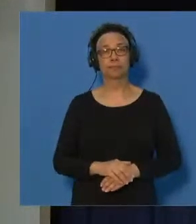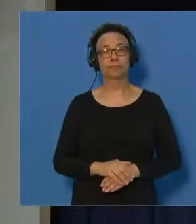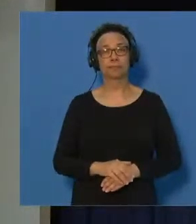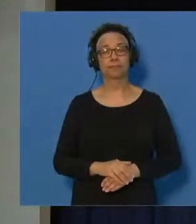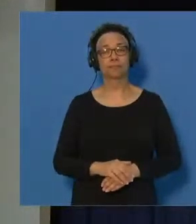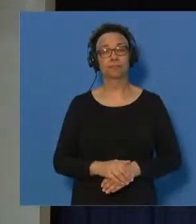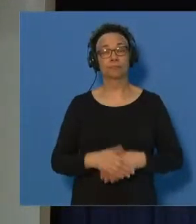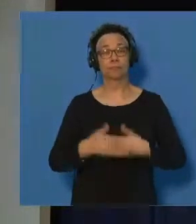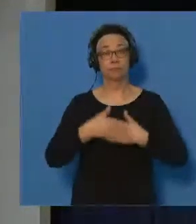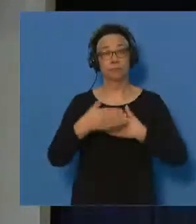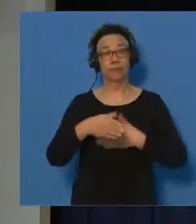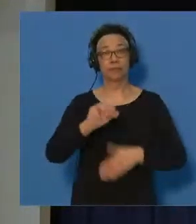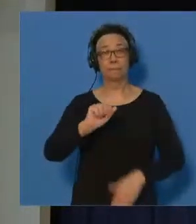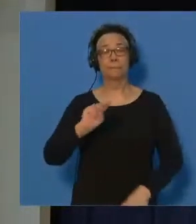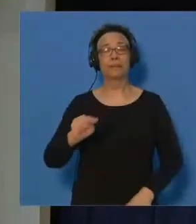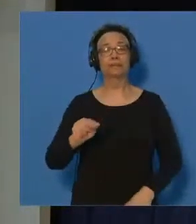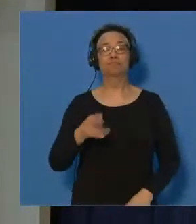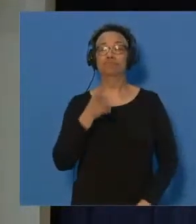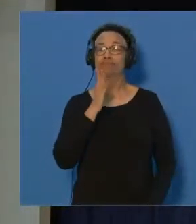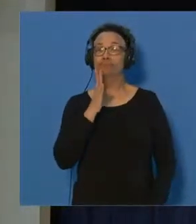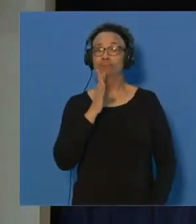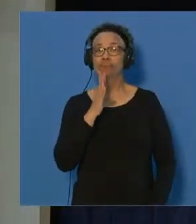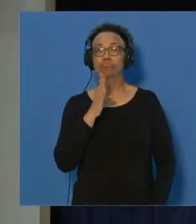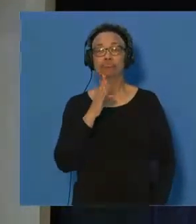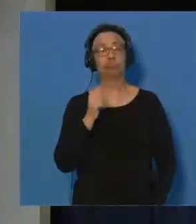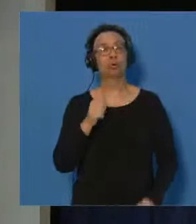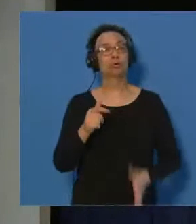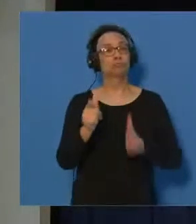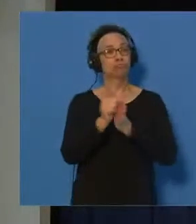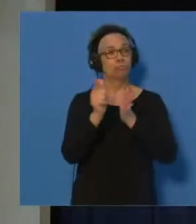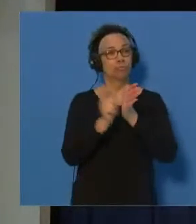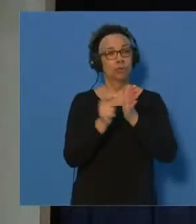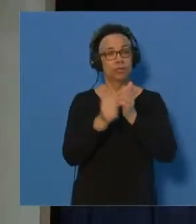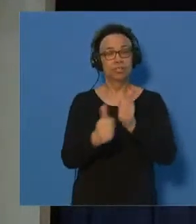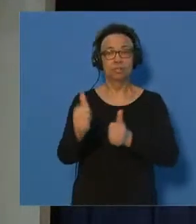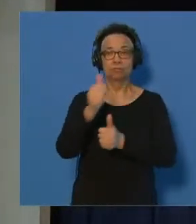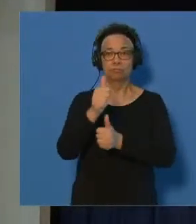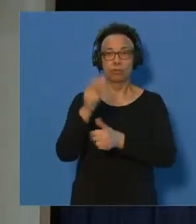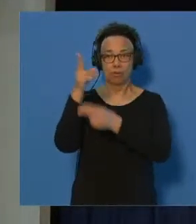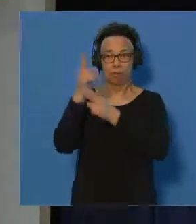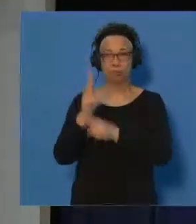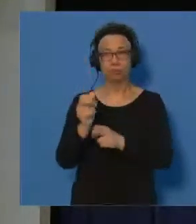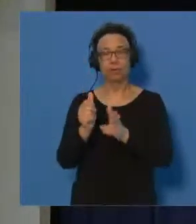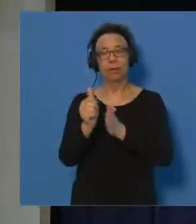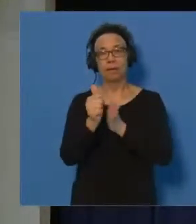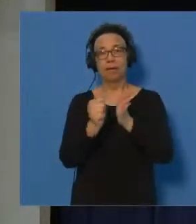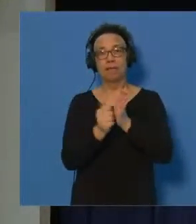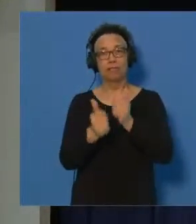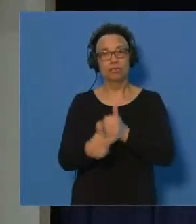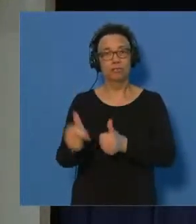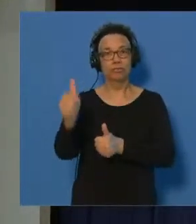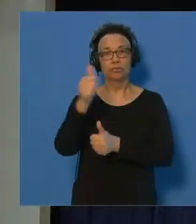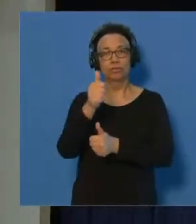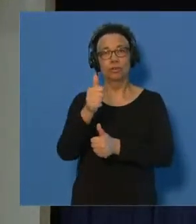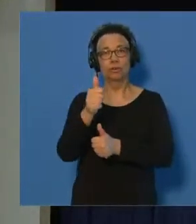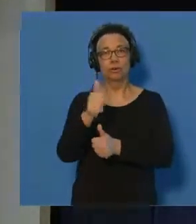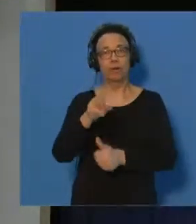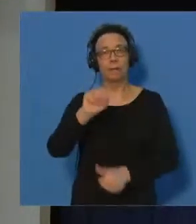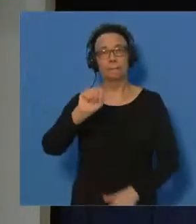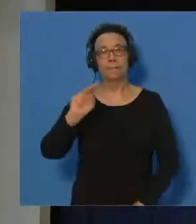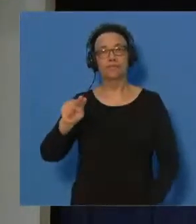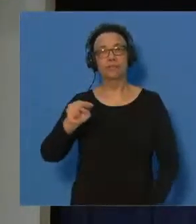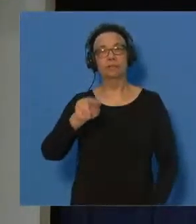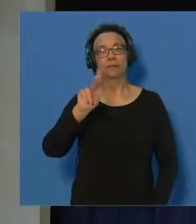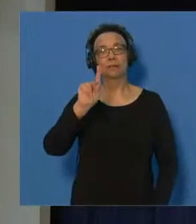The next minister to speak will be the Honorable Attorney General and Minister for Legal Affairs, the AG, Minister Kathy Lynn